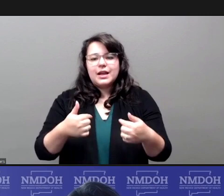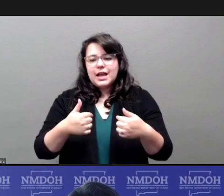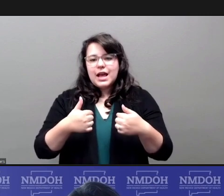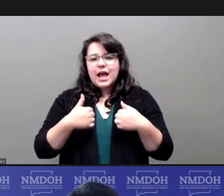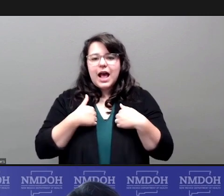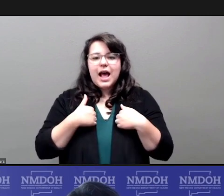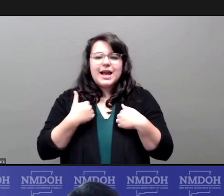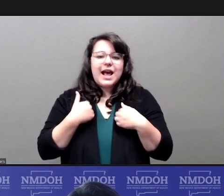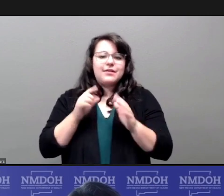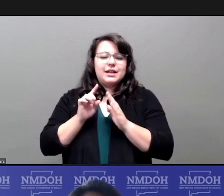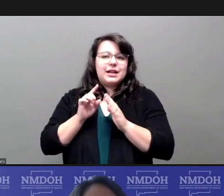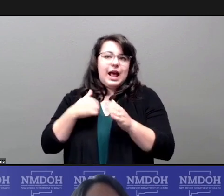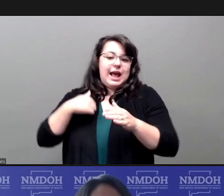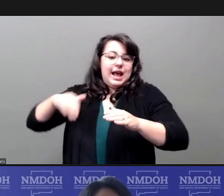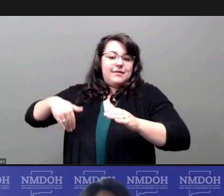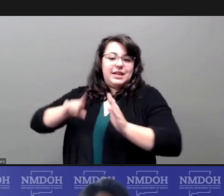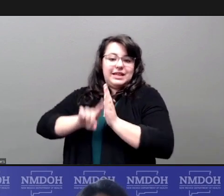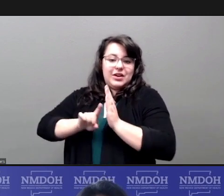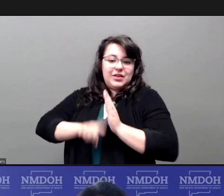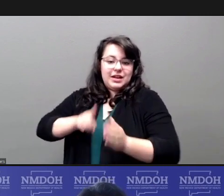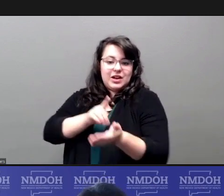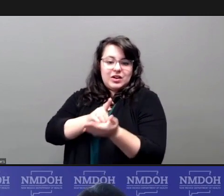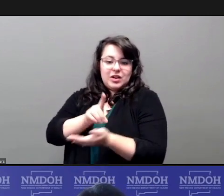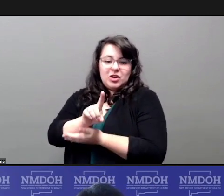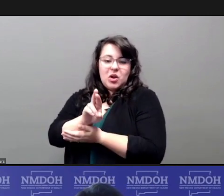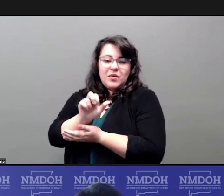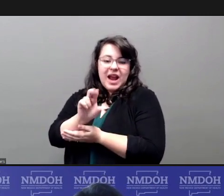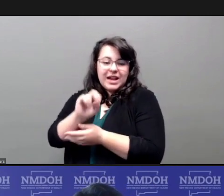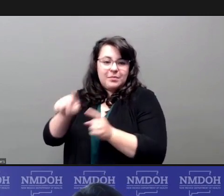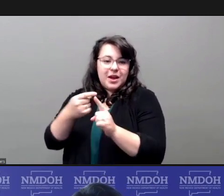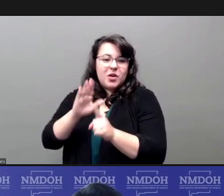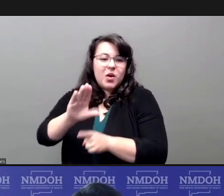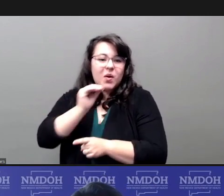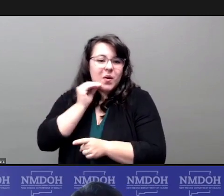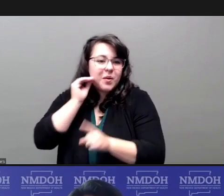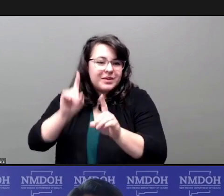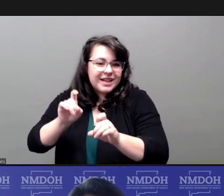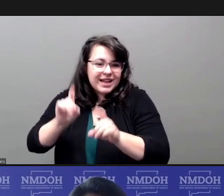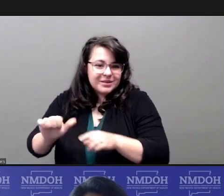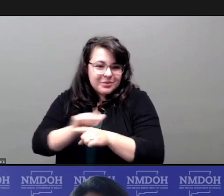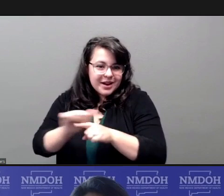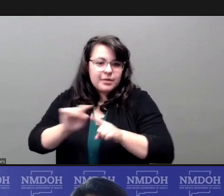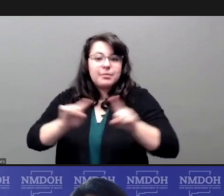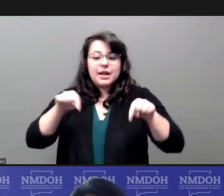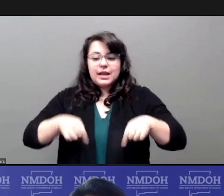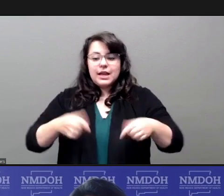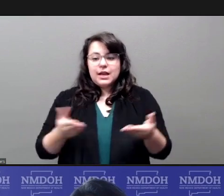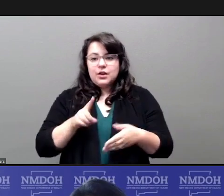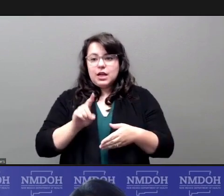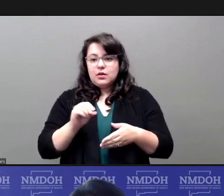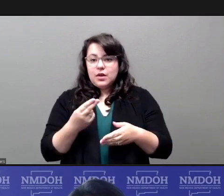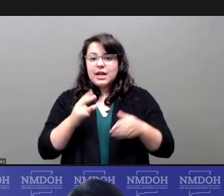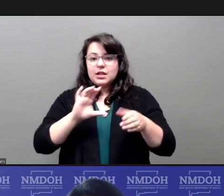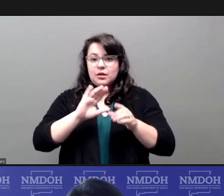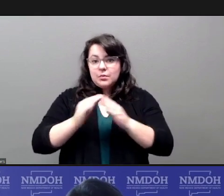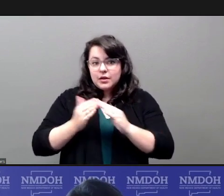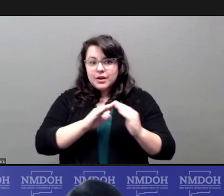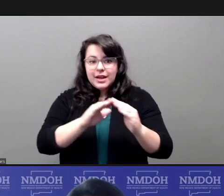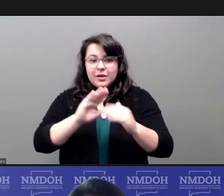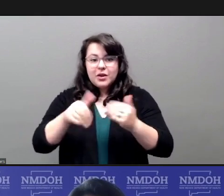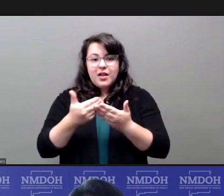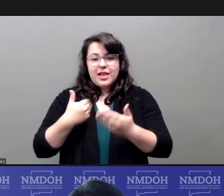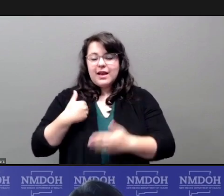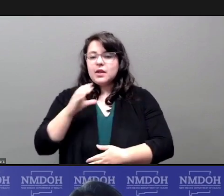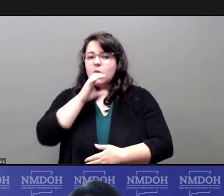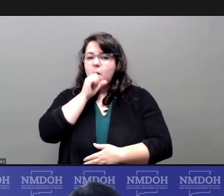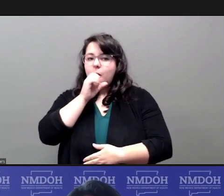interrogated Dr. Duran about her home testing practices, but I know that at least in the DOH community, we all have one of those little orange